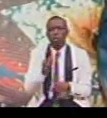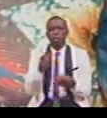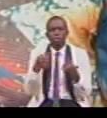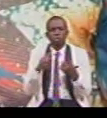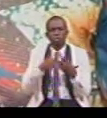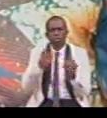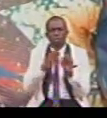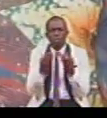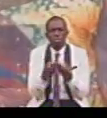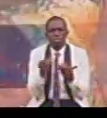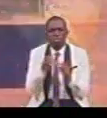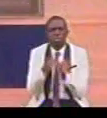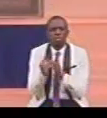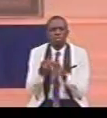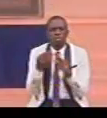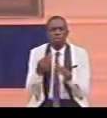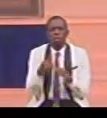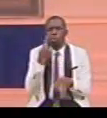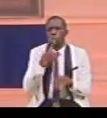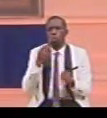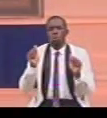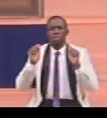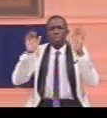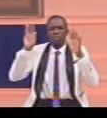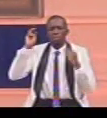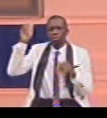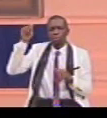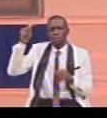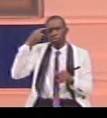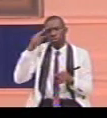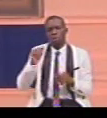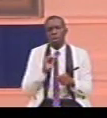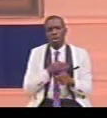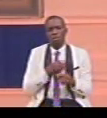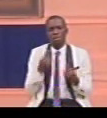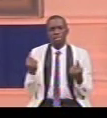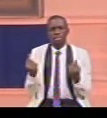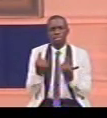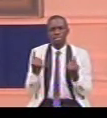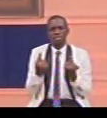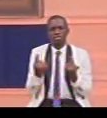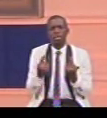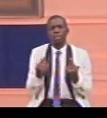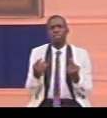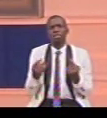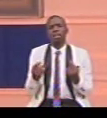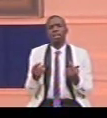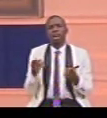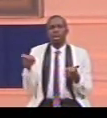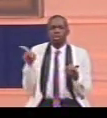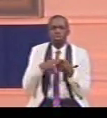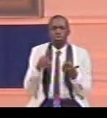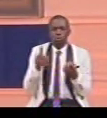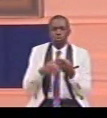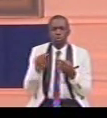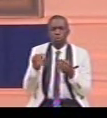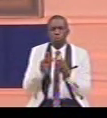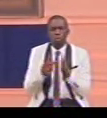Deliver Us from this present evil world according to the will of God our